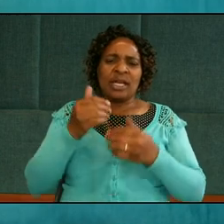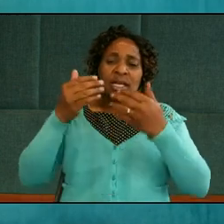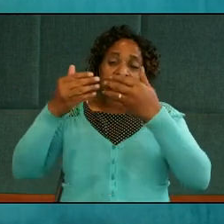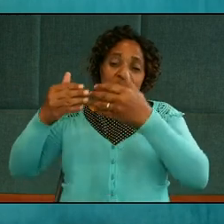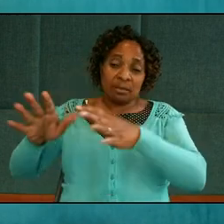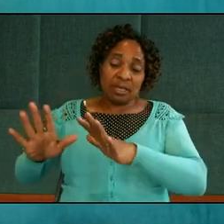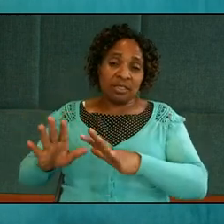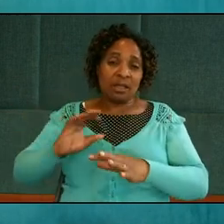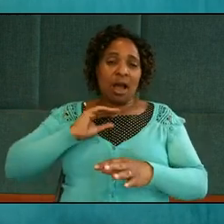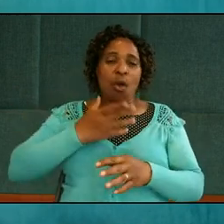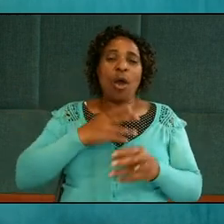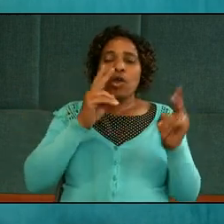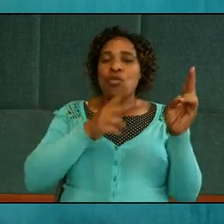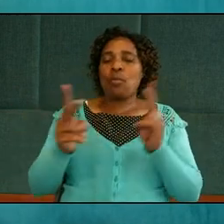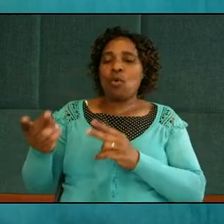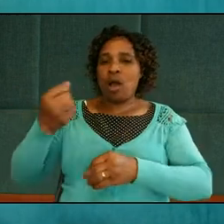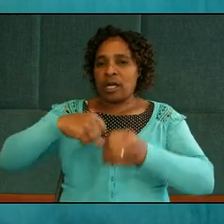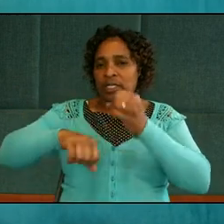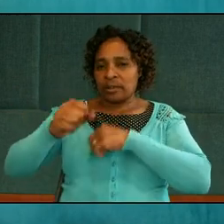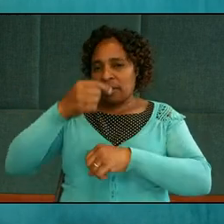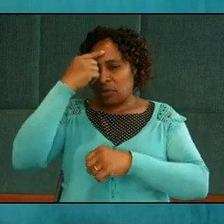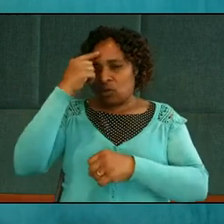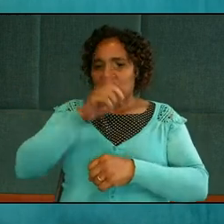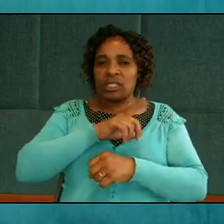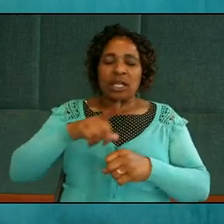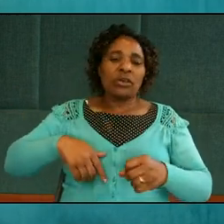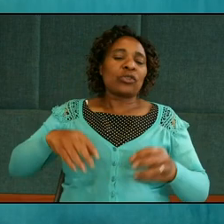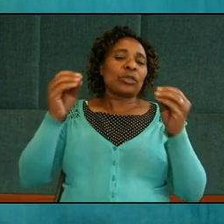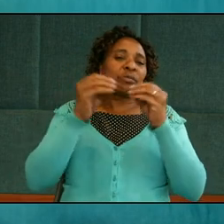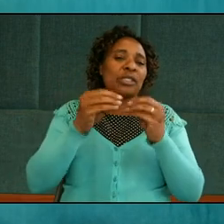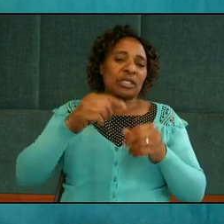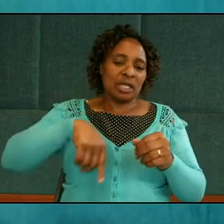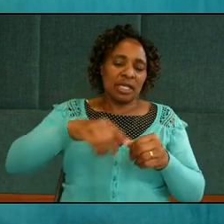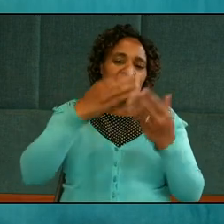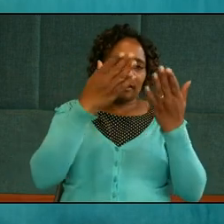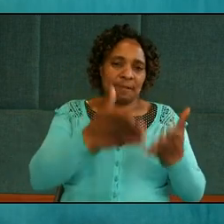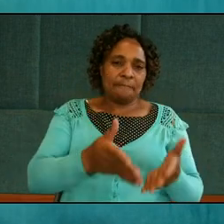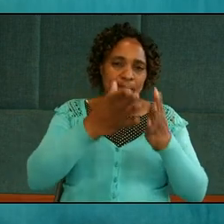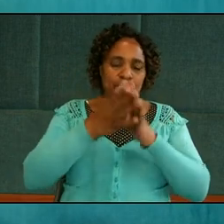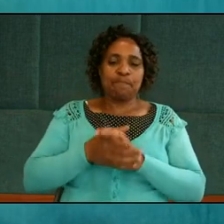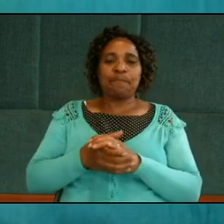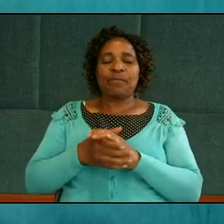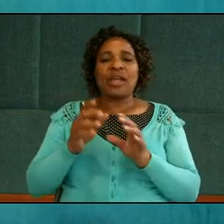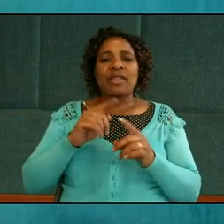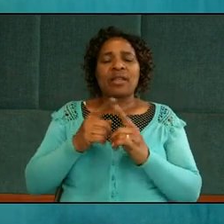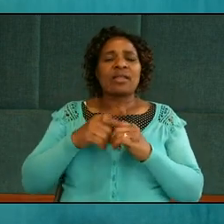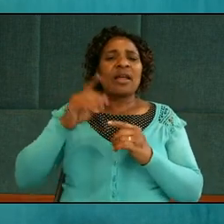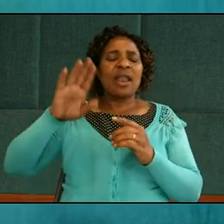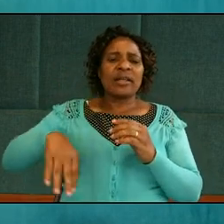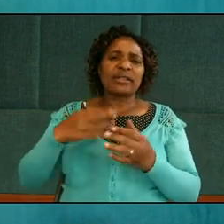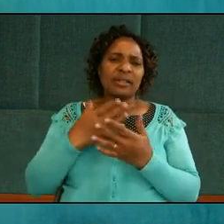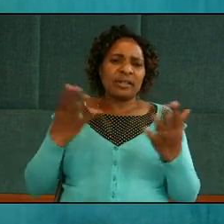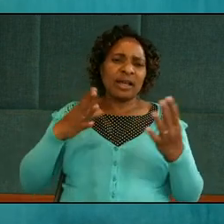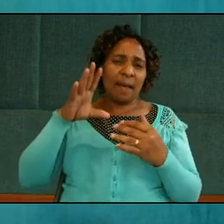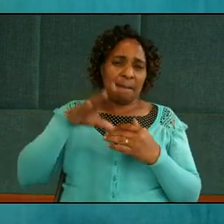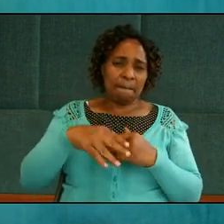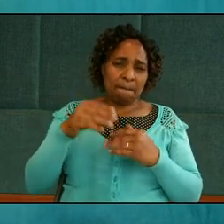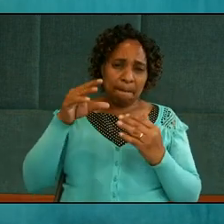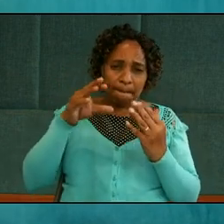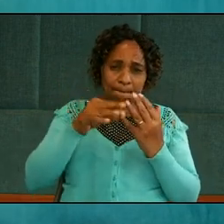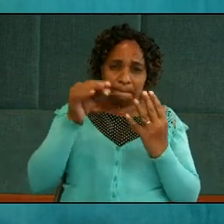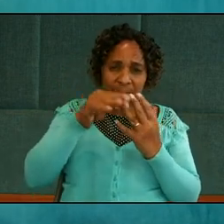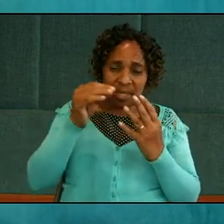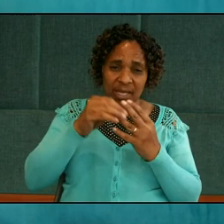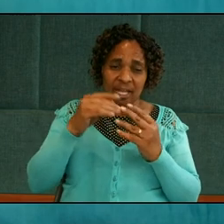despise our common activities because the Lord can meet us there. And then the last thing I pick out in this story is